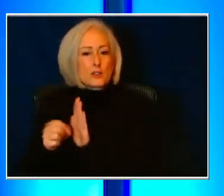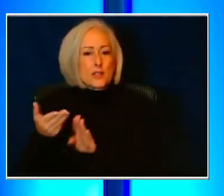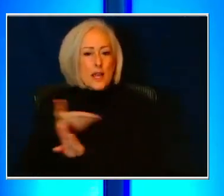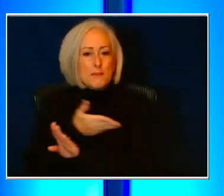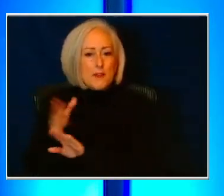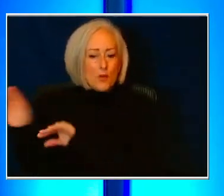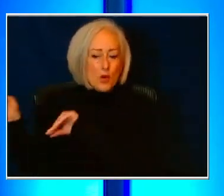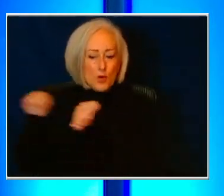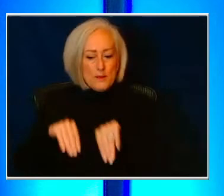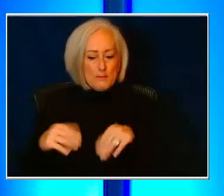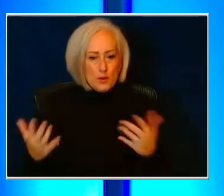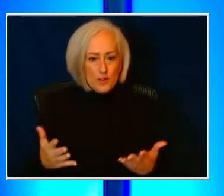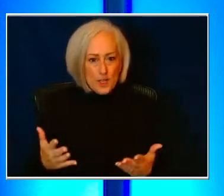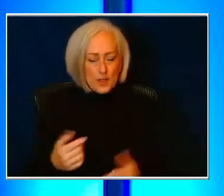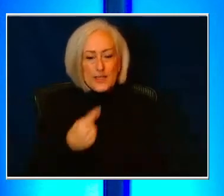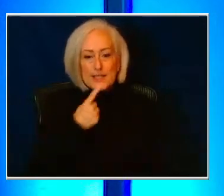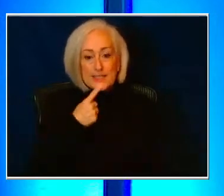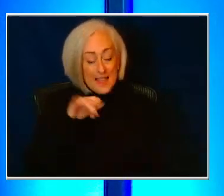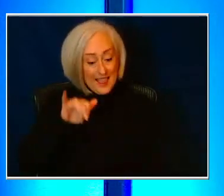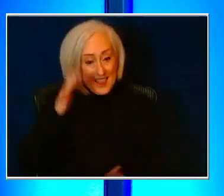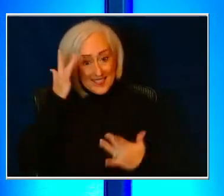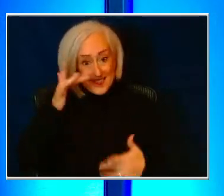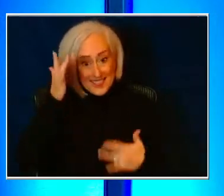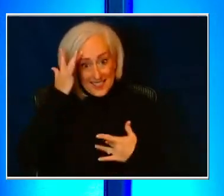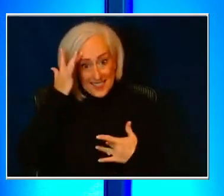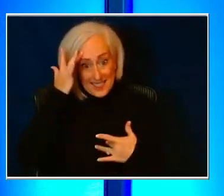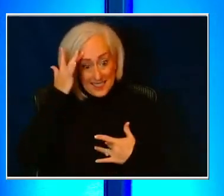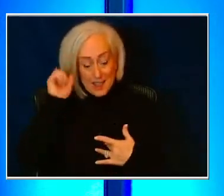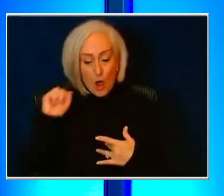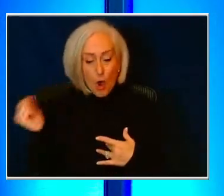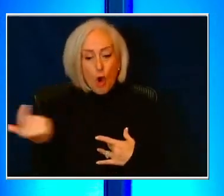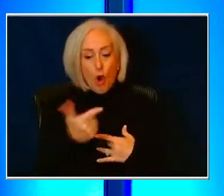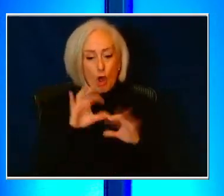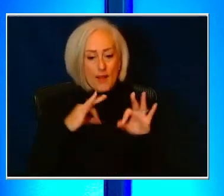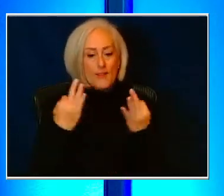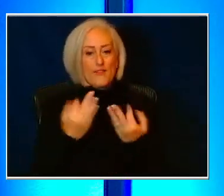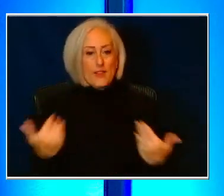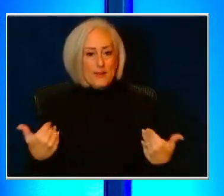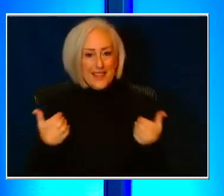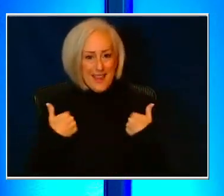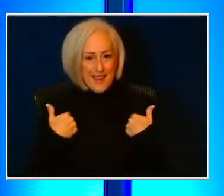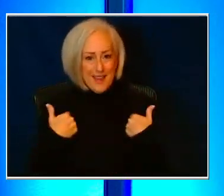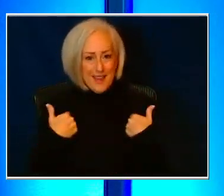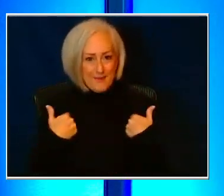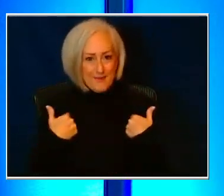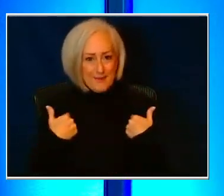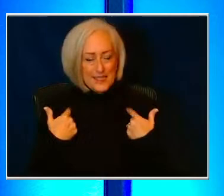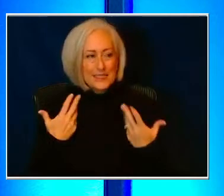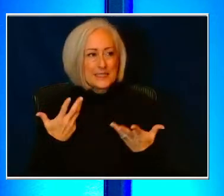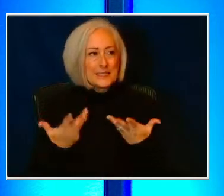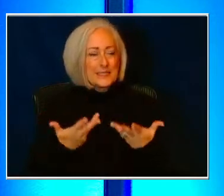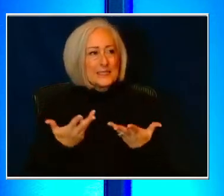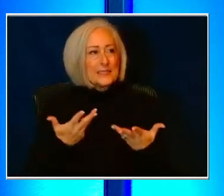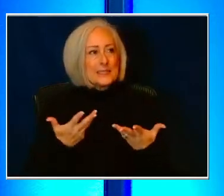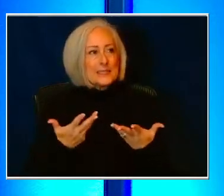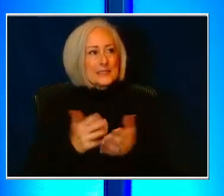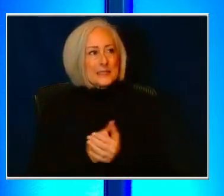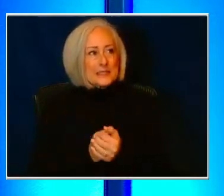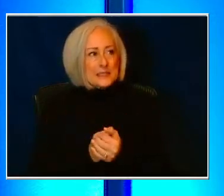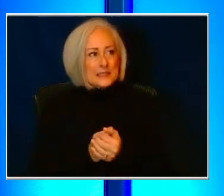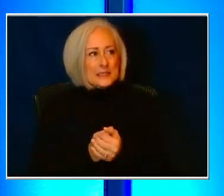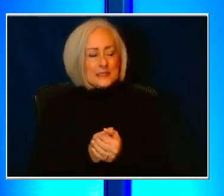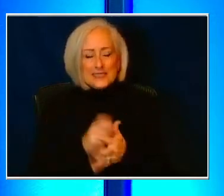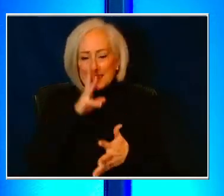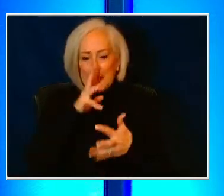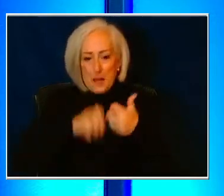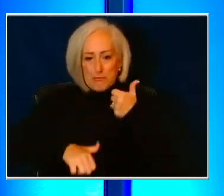this is a disease the whole family has. But one of the insidious ways, it's such a cruel disease because